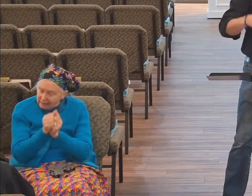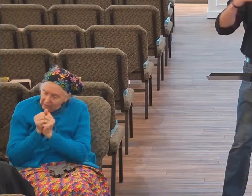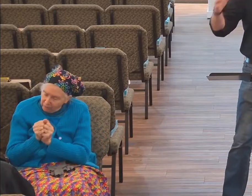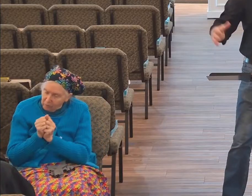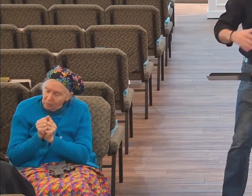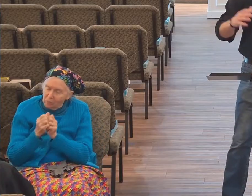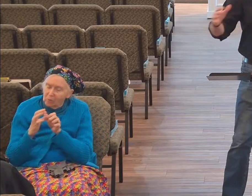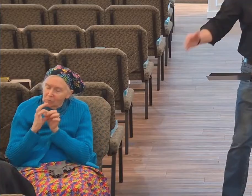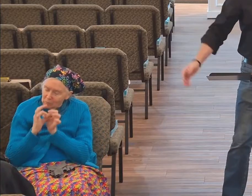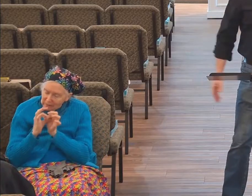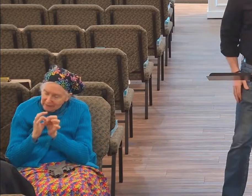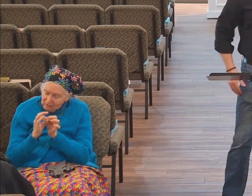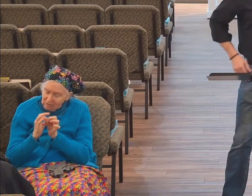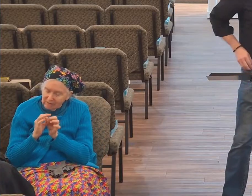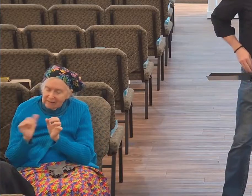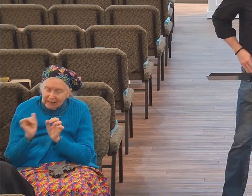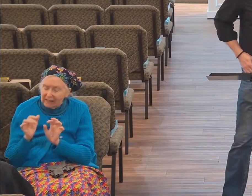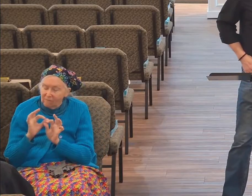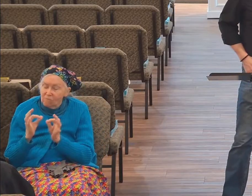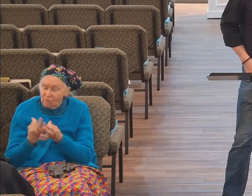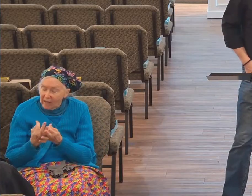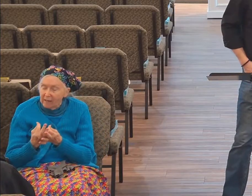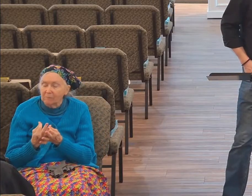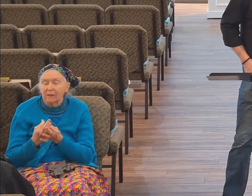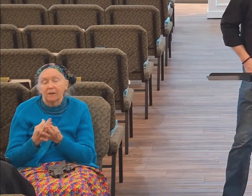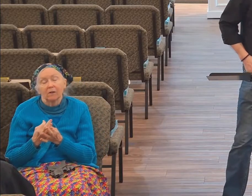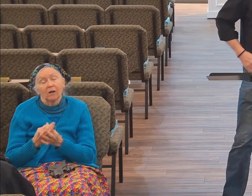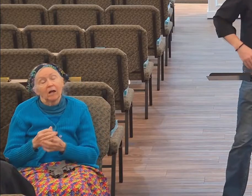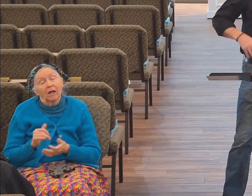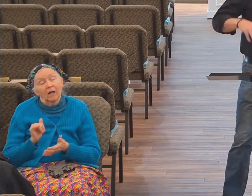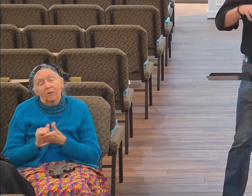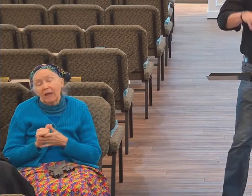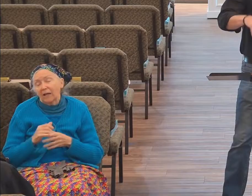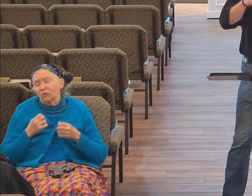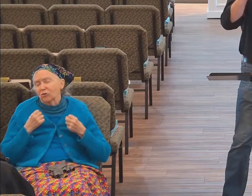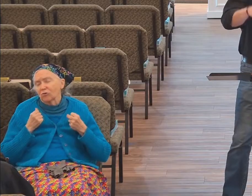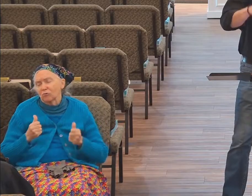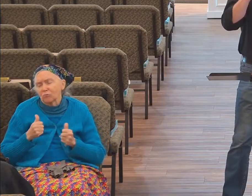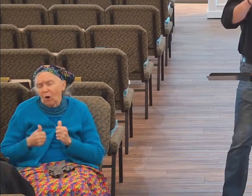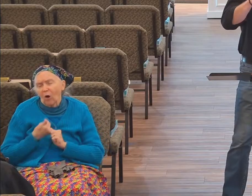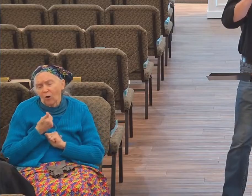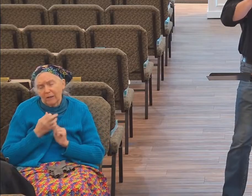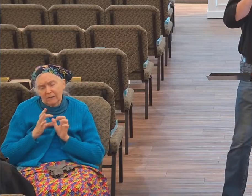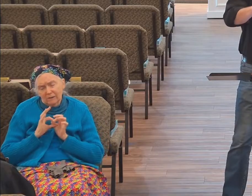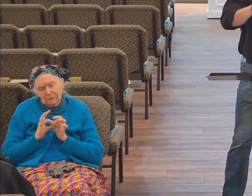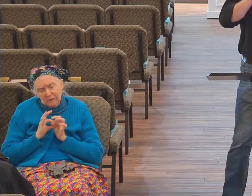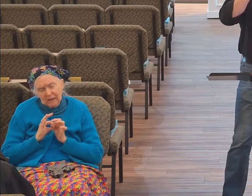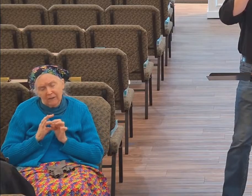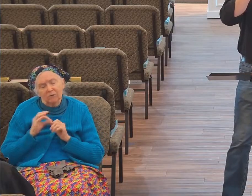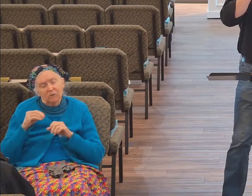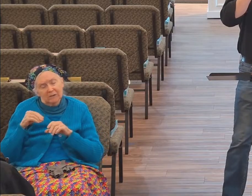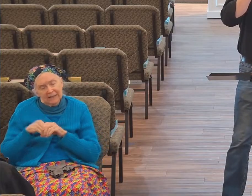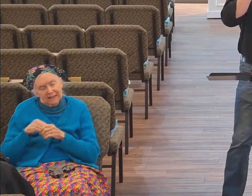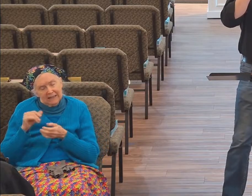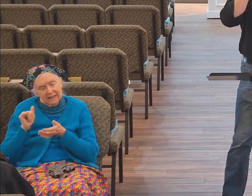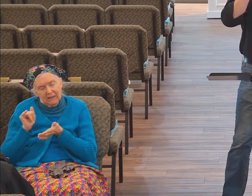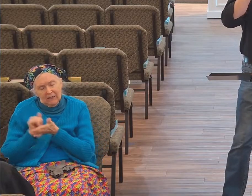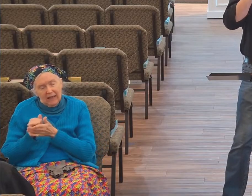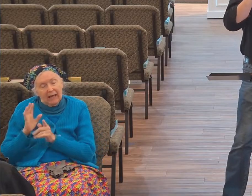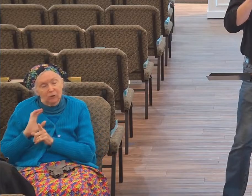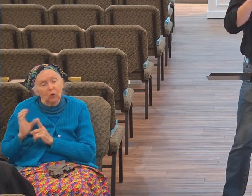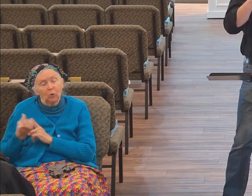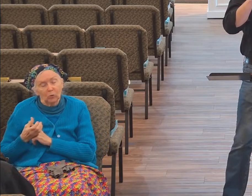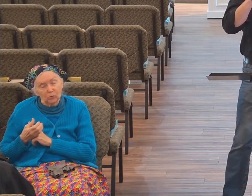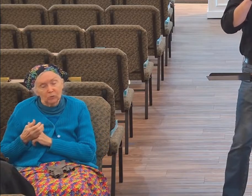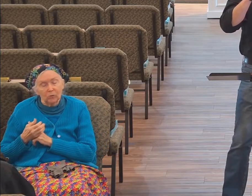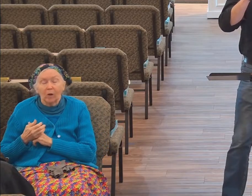this kinship language, which again represents the strongest possible bond, especially in that social bond, especially in that culture, which would have